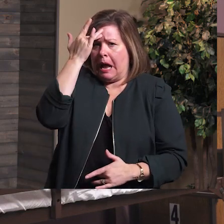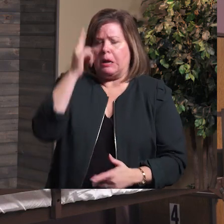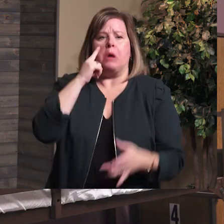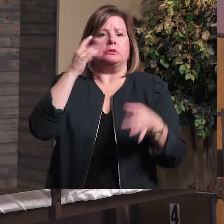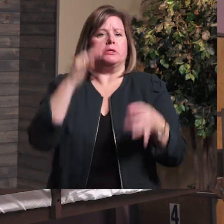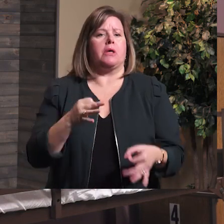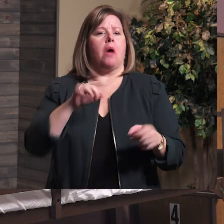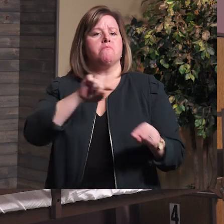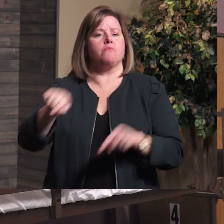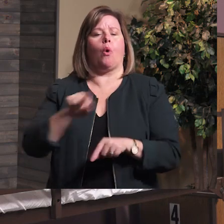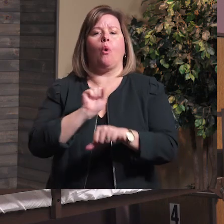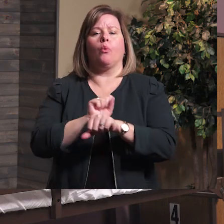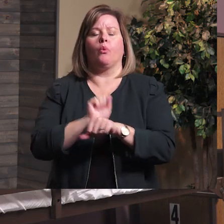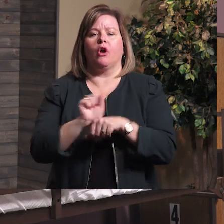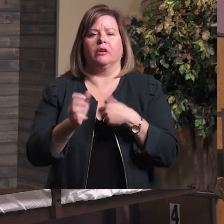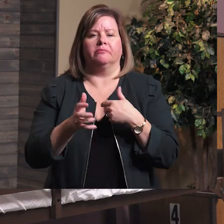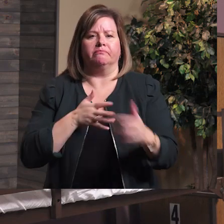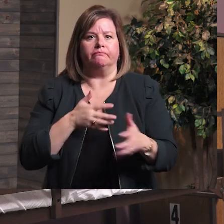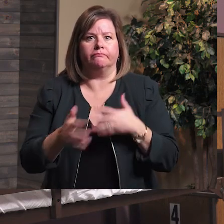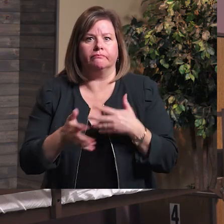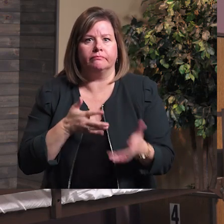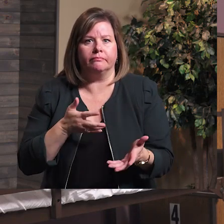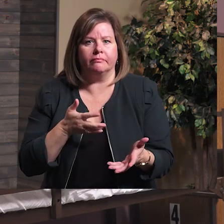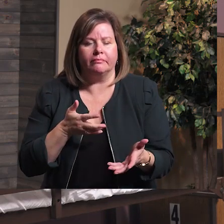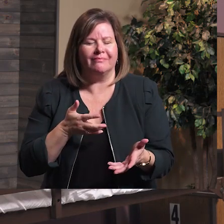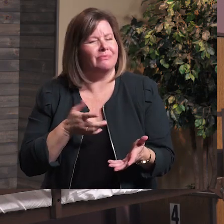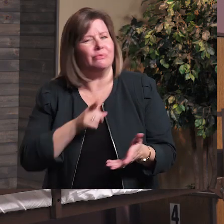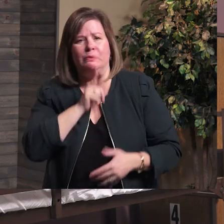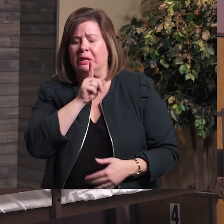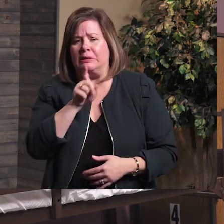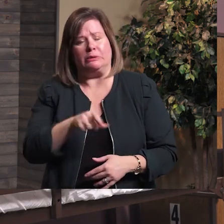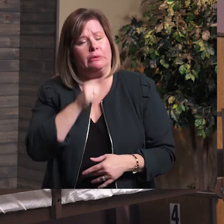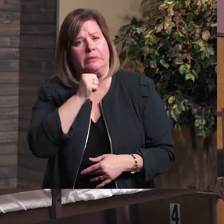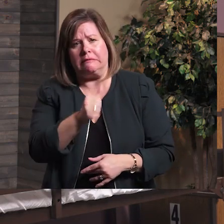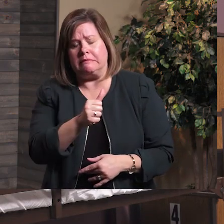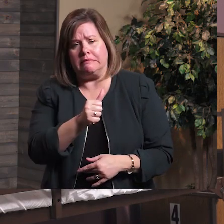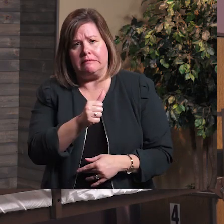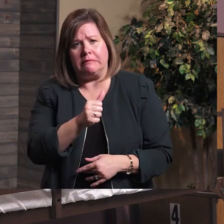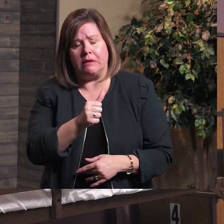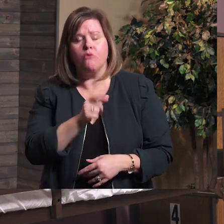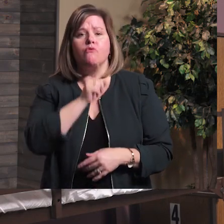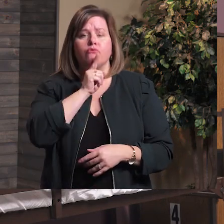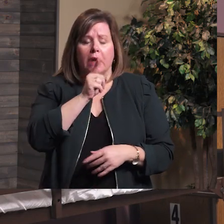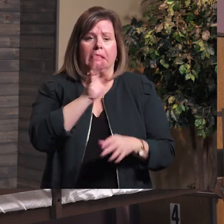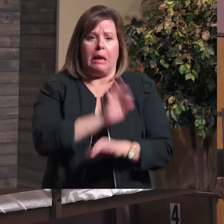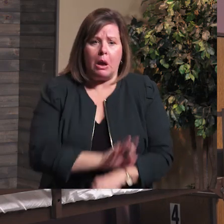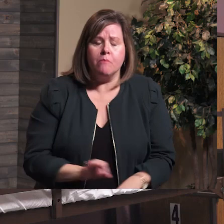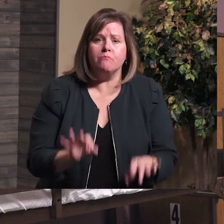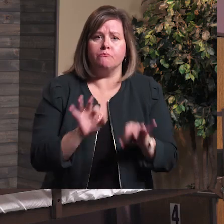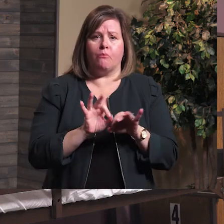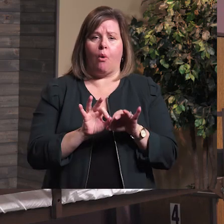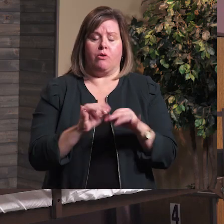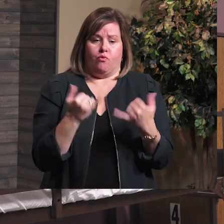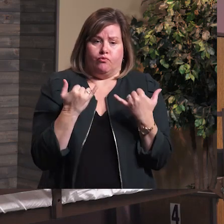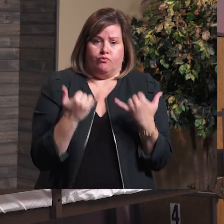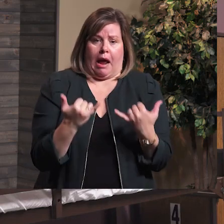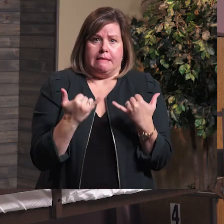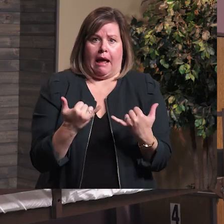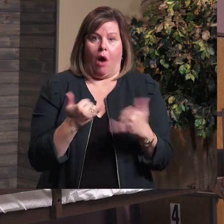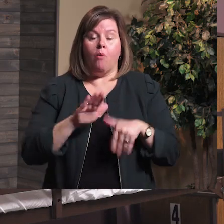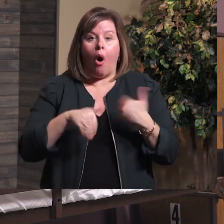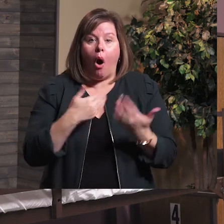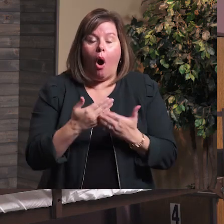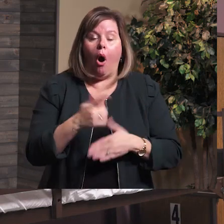go to work or decided to go out into the community when they really shouldn't have. It's really critically important right now